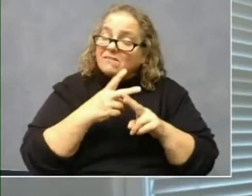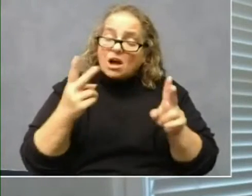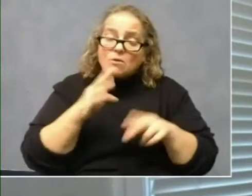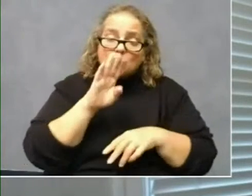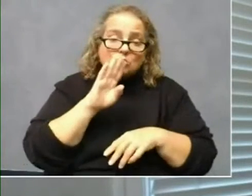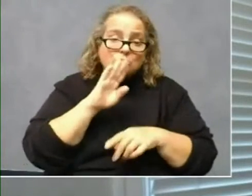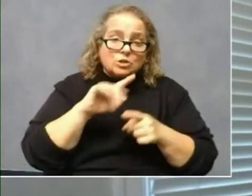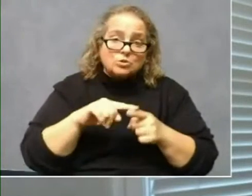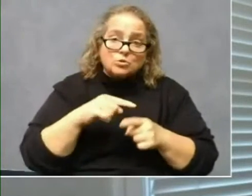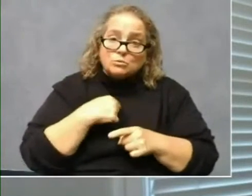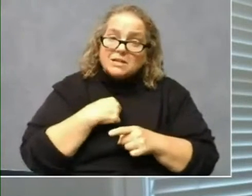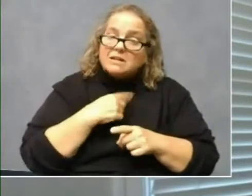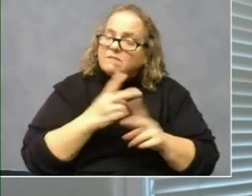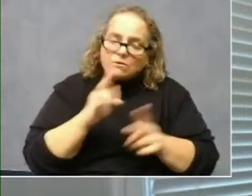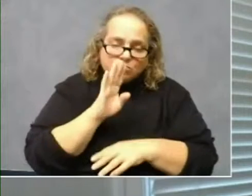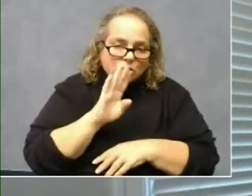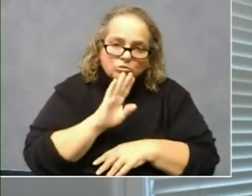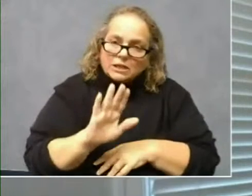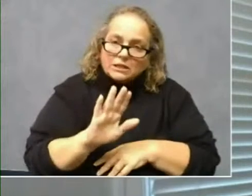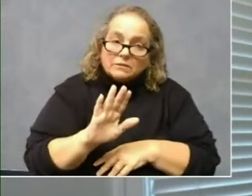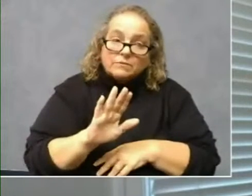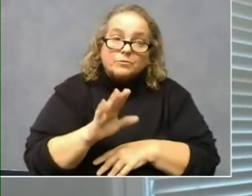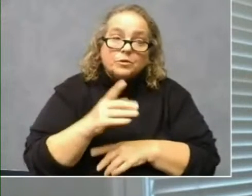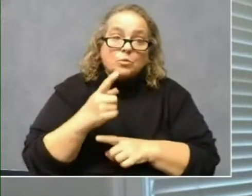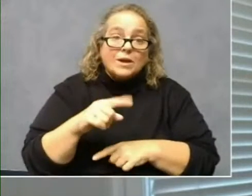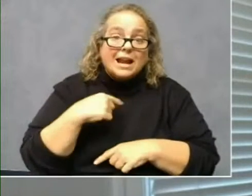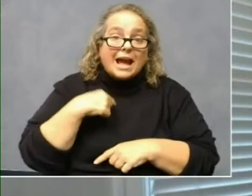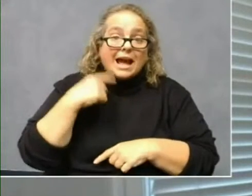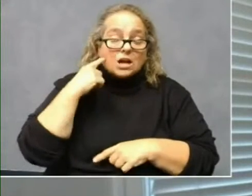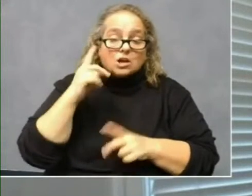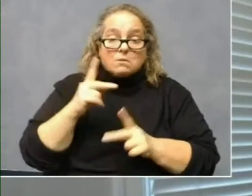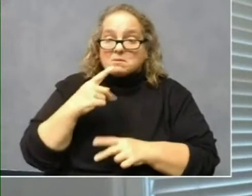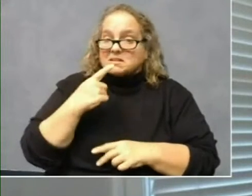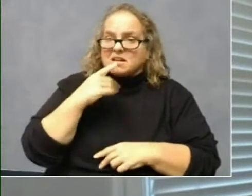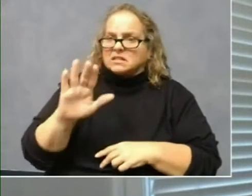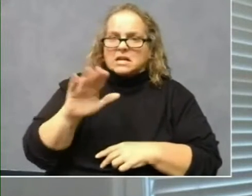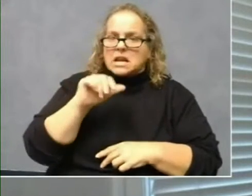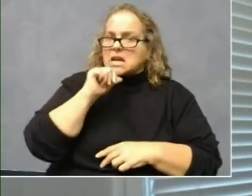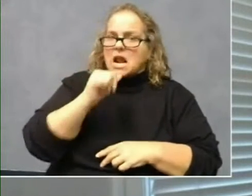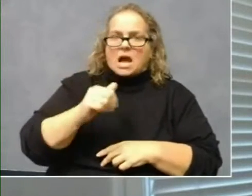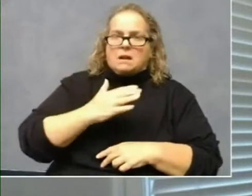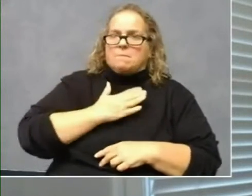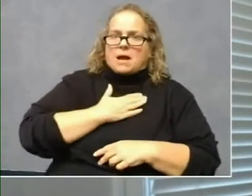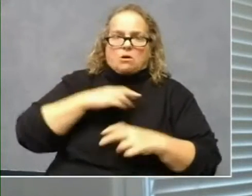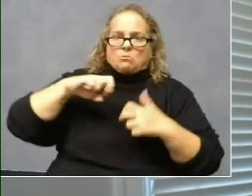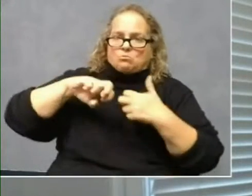frustrating. When we hear people say it's not our problem, our school does a great job,